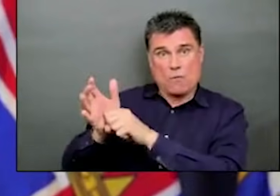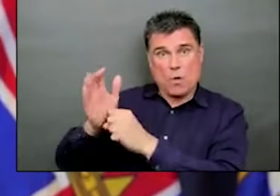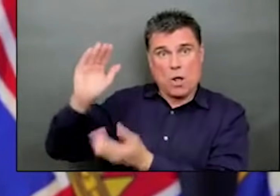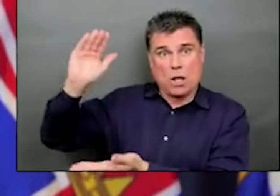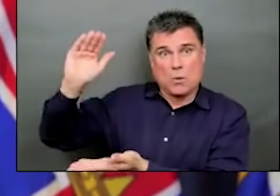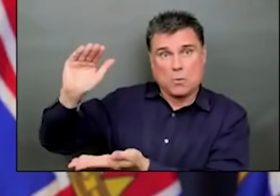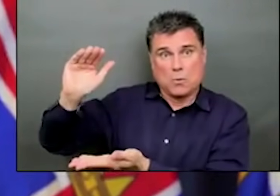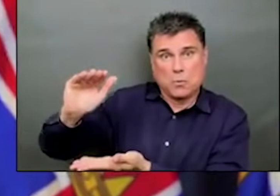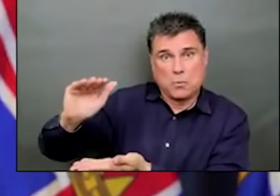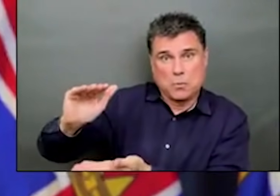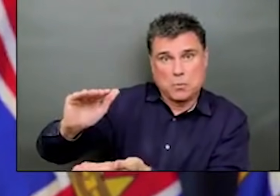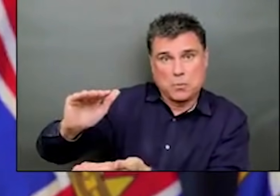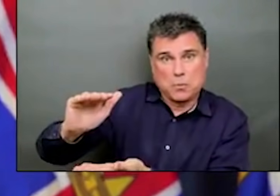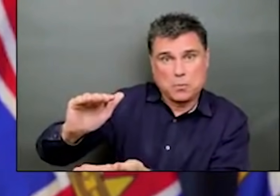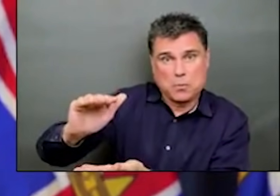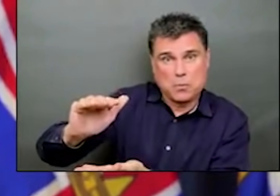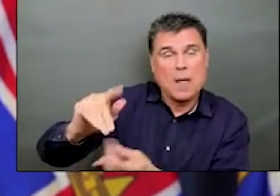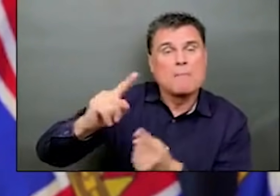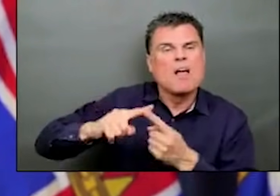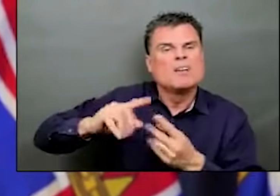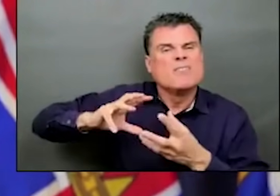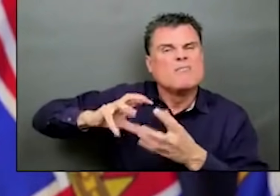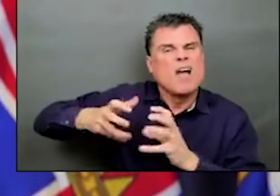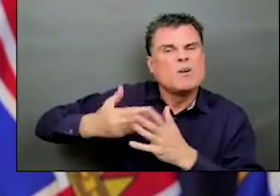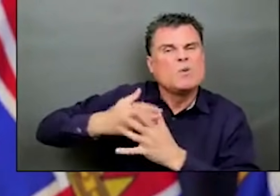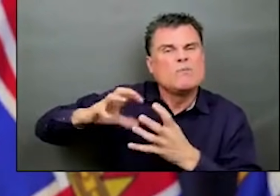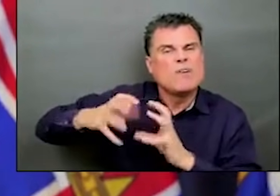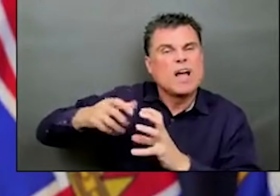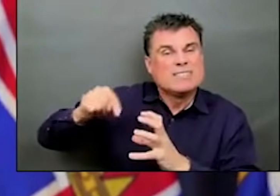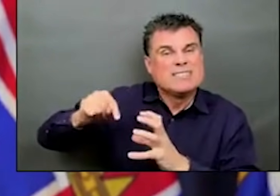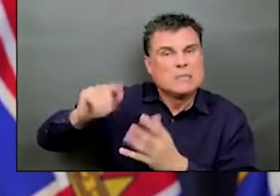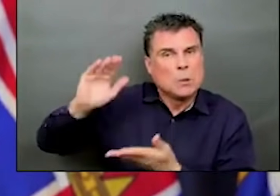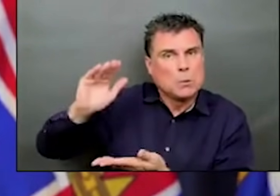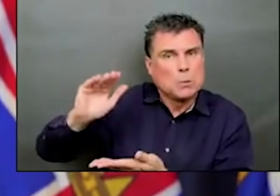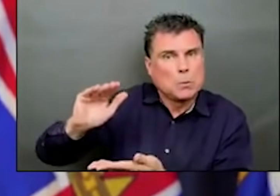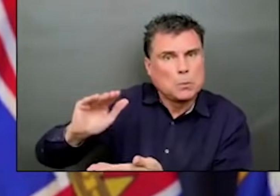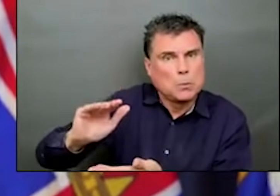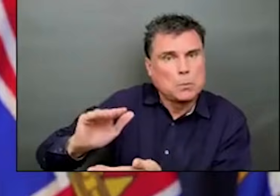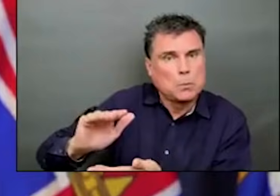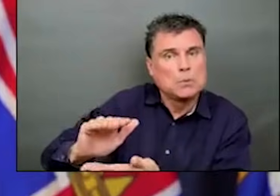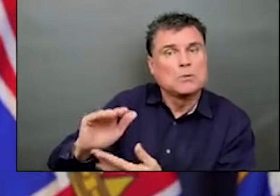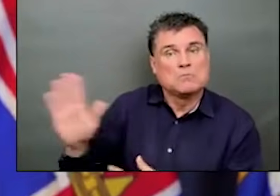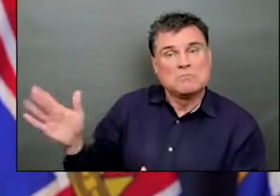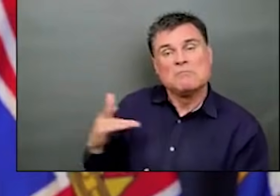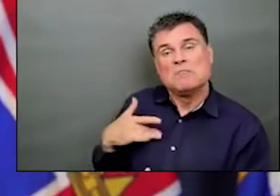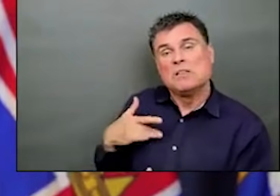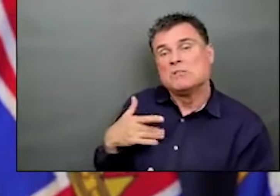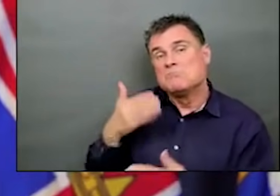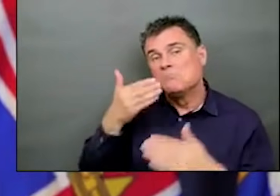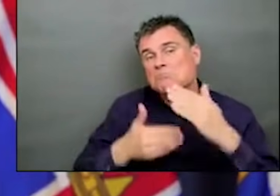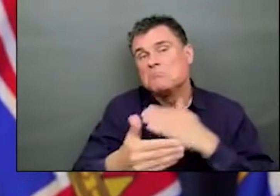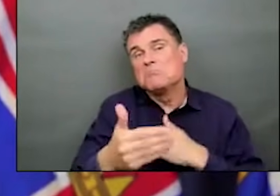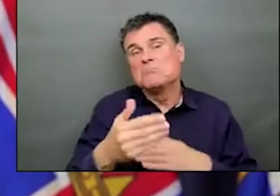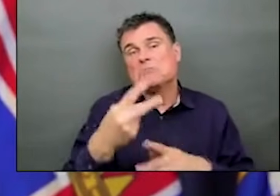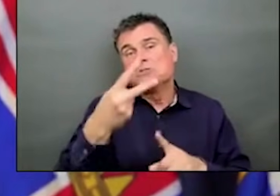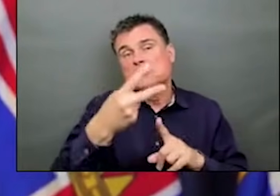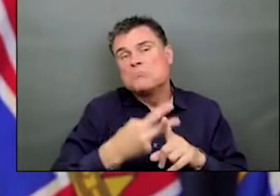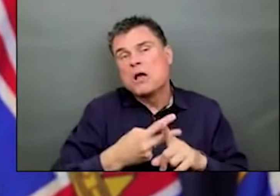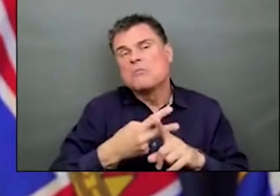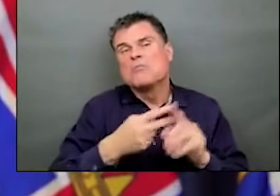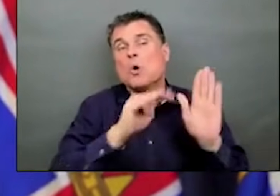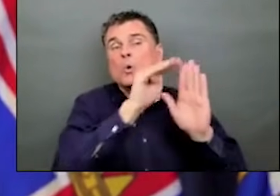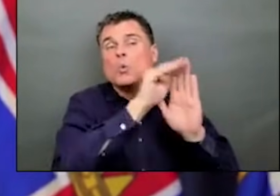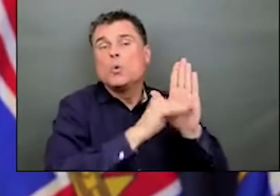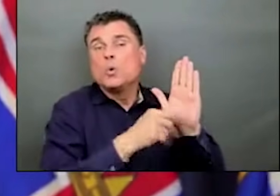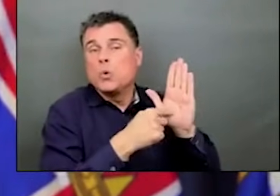what types of restrictions may be eased, in the coming next 2 months? Yeah, it is a